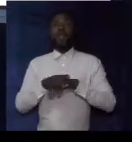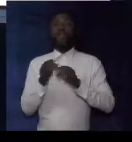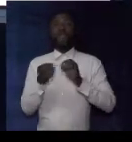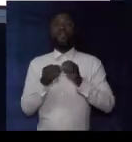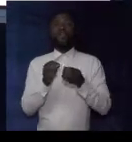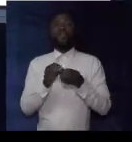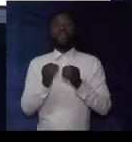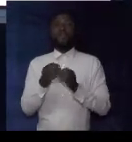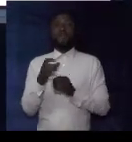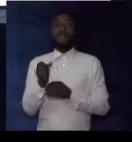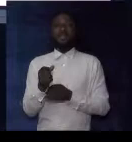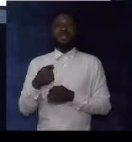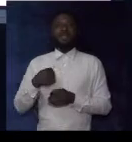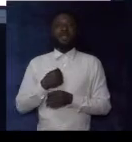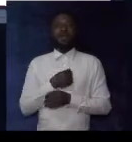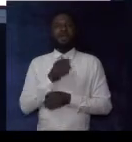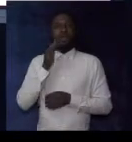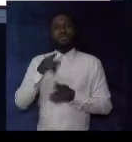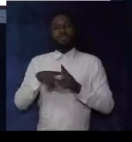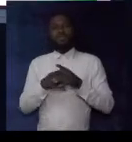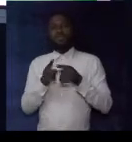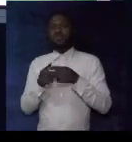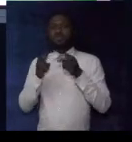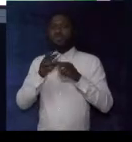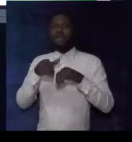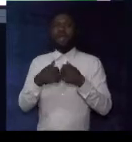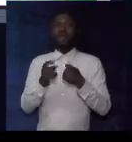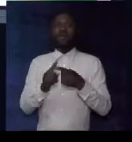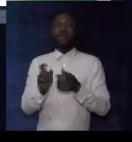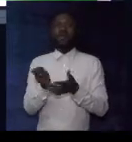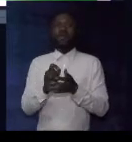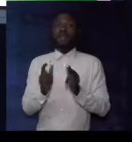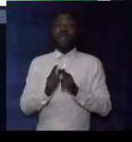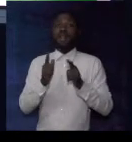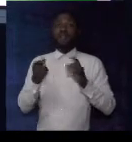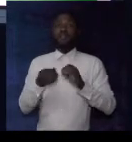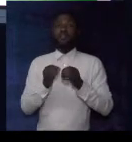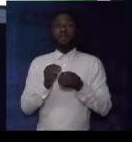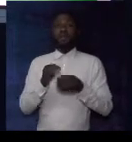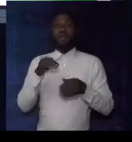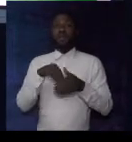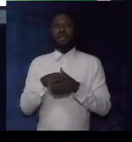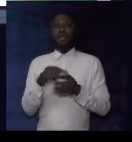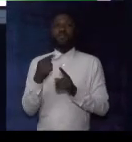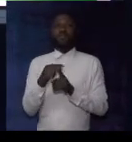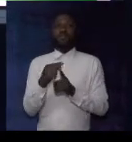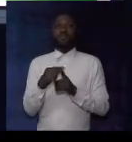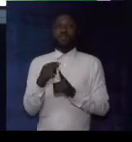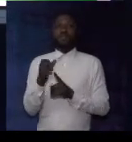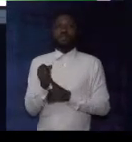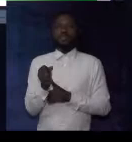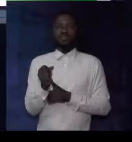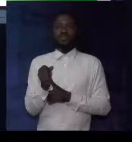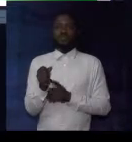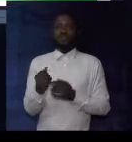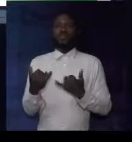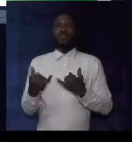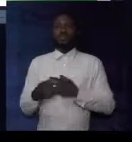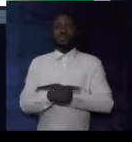work on numbers. We began with looking at how to write large numbers in